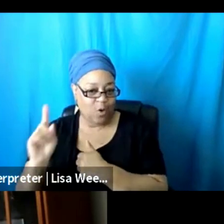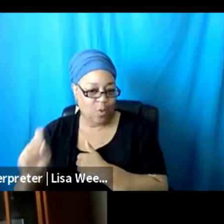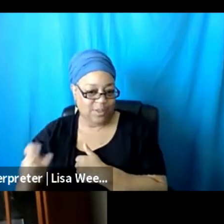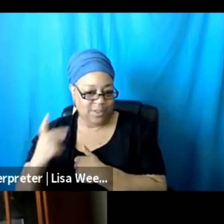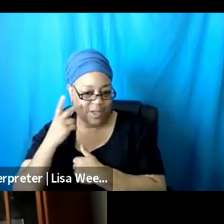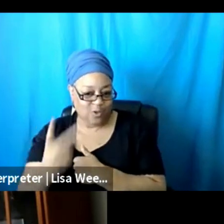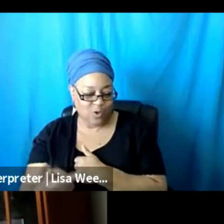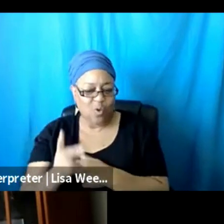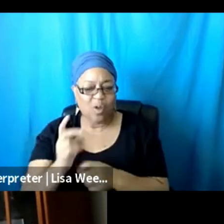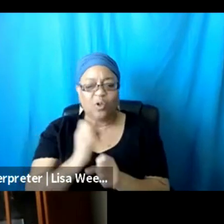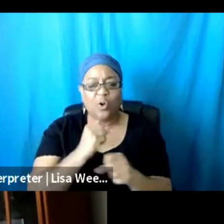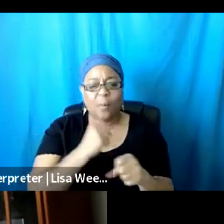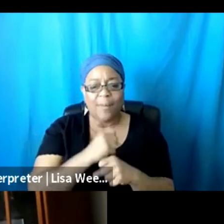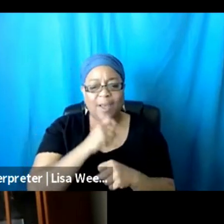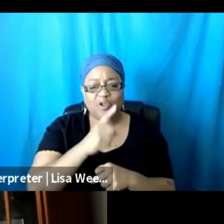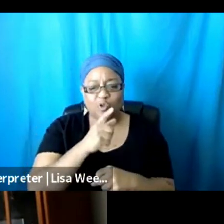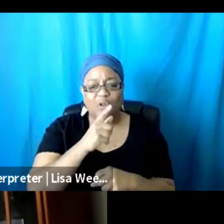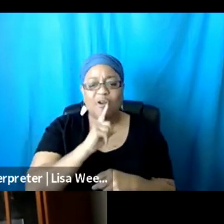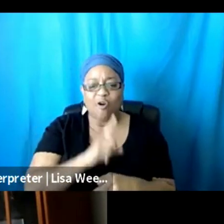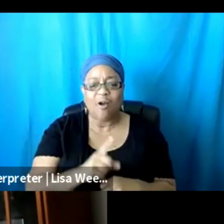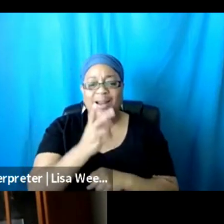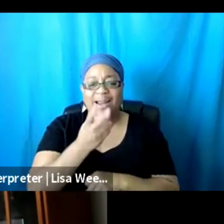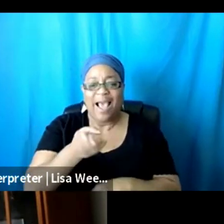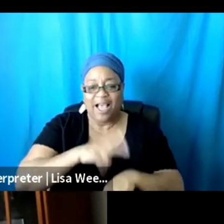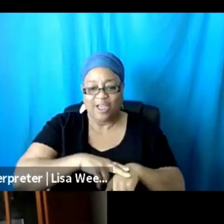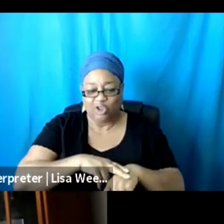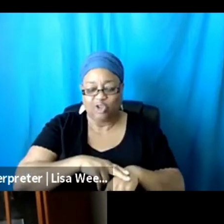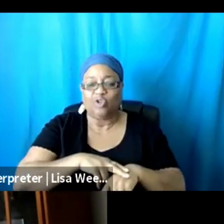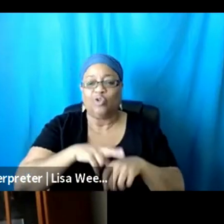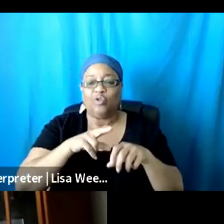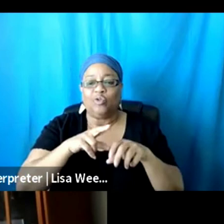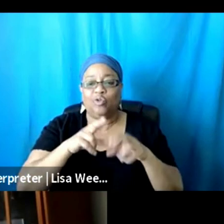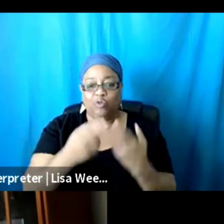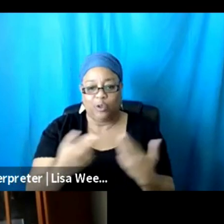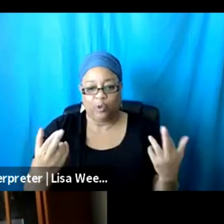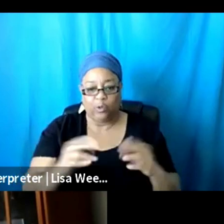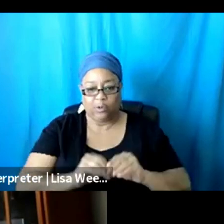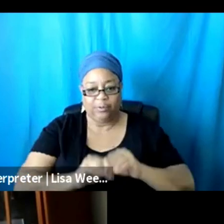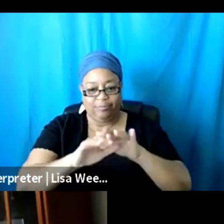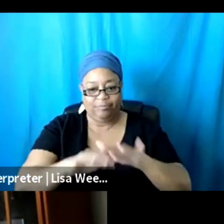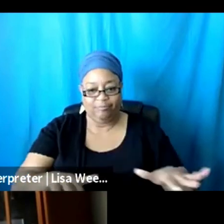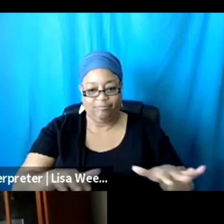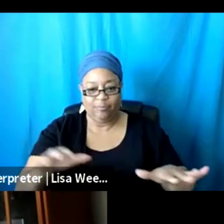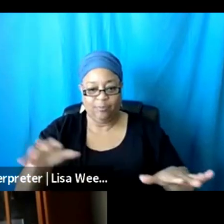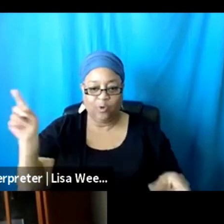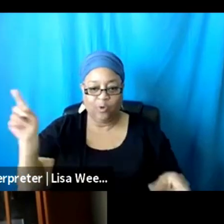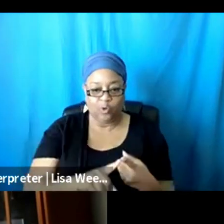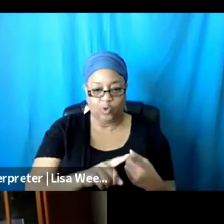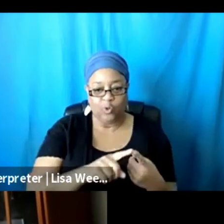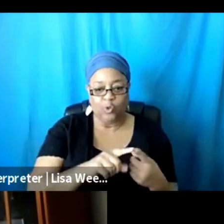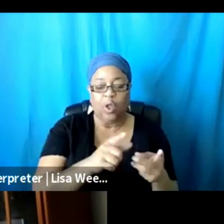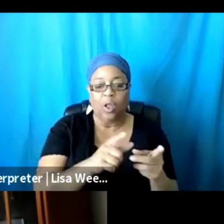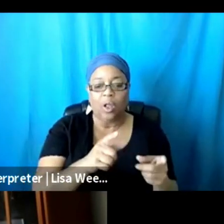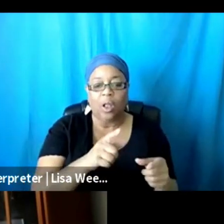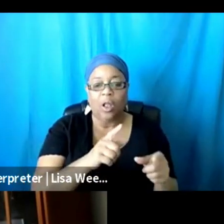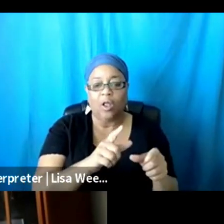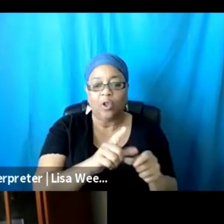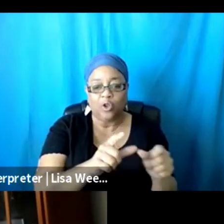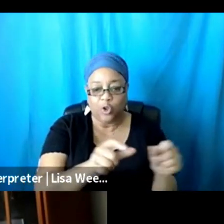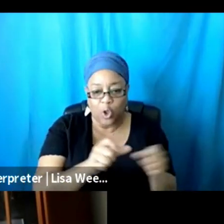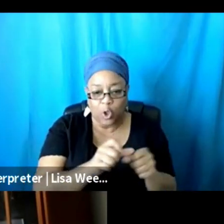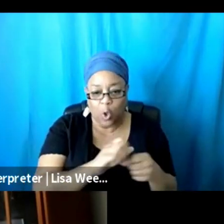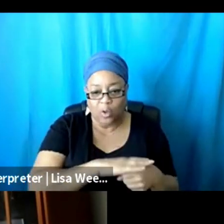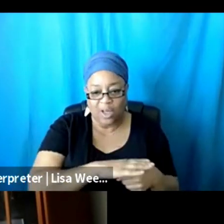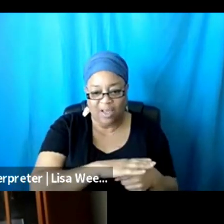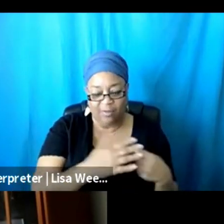there are national resources that are being disseminated locally. And that's a part of a strategy that we try to, at Healthcare Ready, be a part